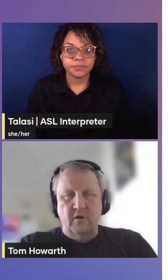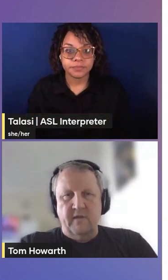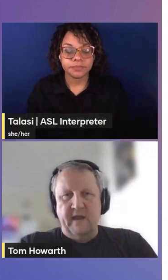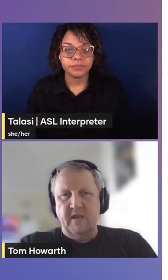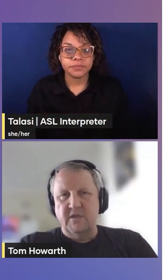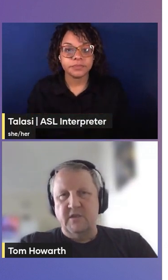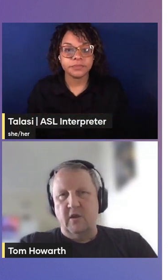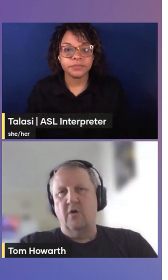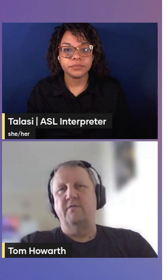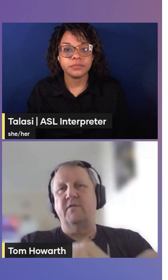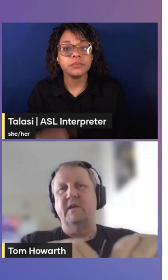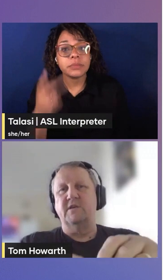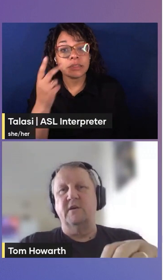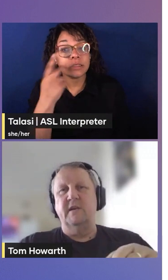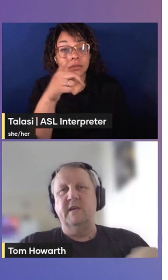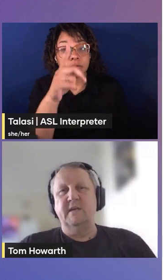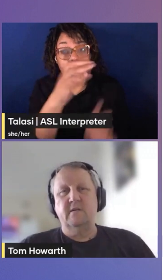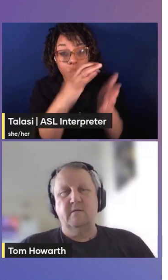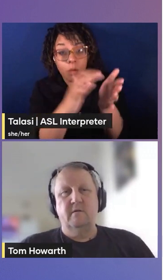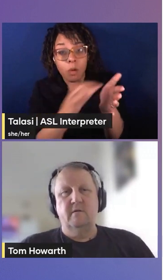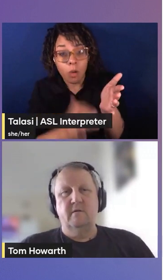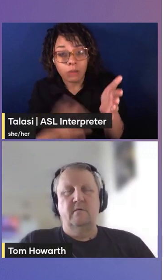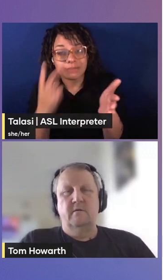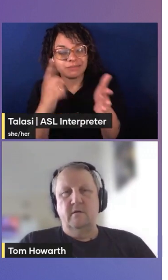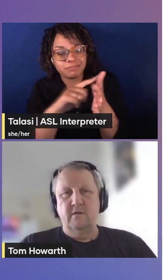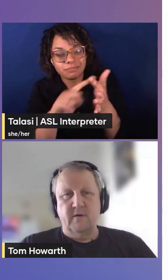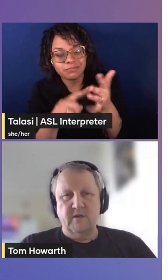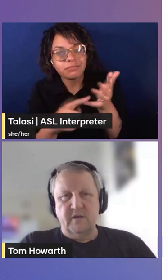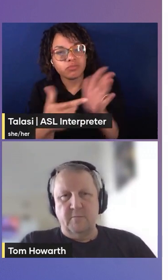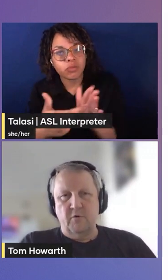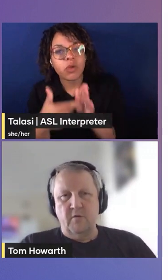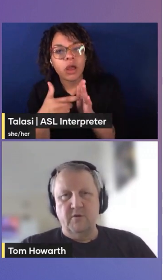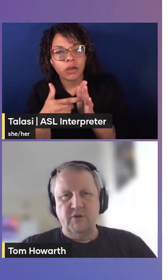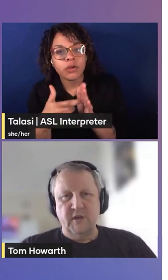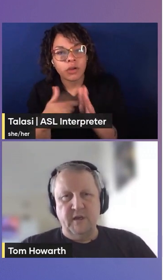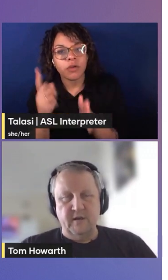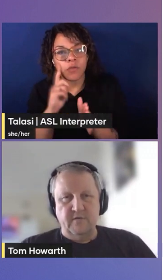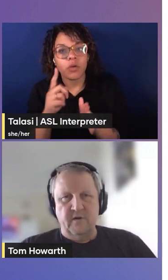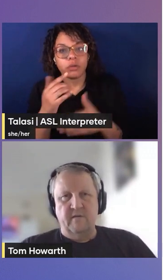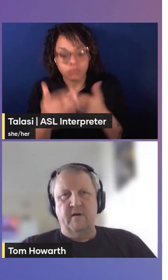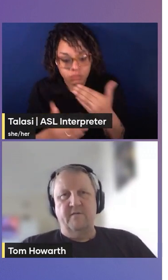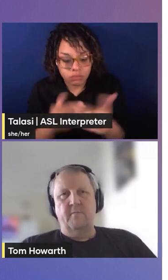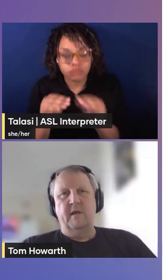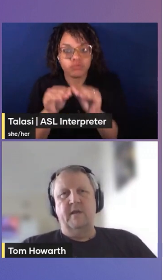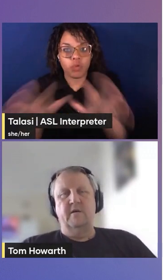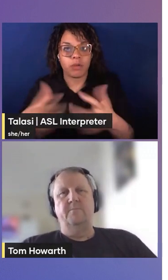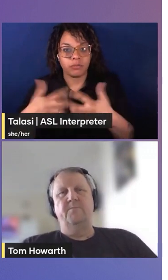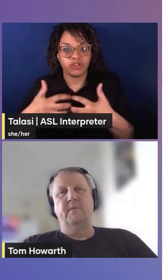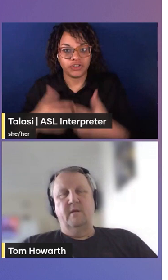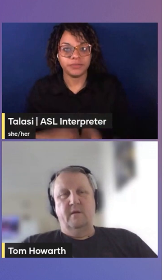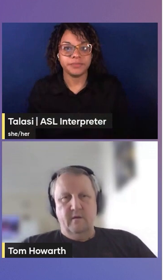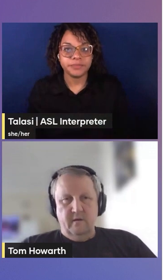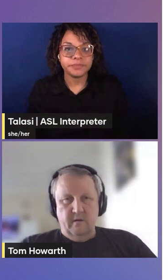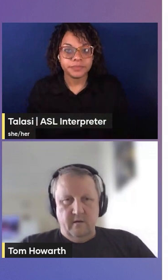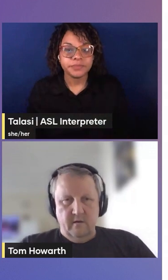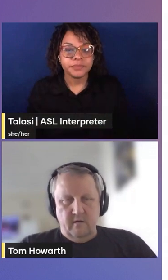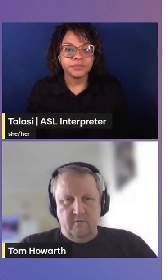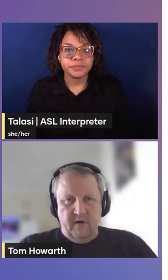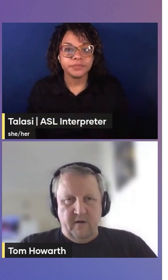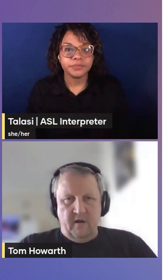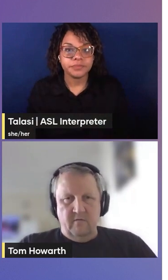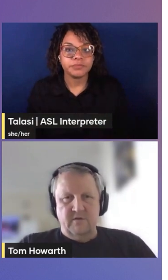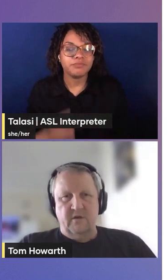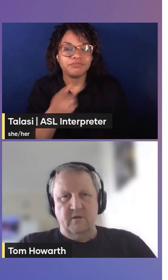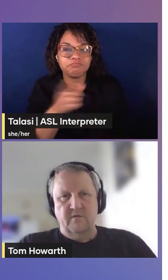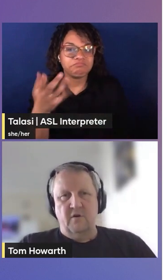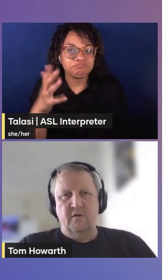If you look at that, you can see a lot of the things that are needed to actually deploy a machine. It's very, very familiar. And